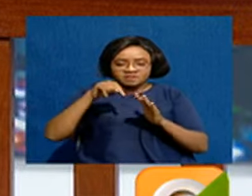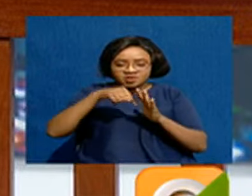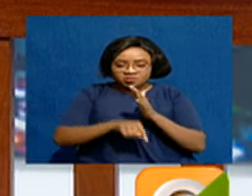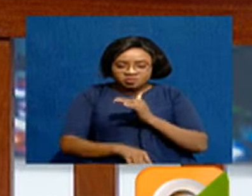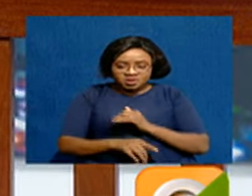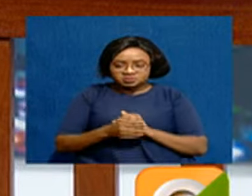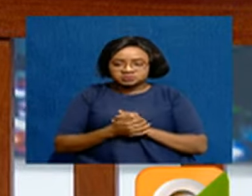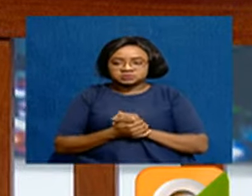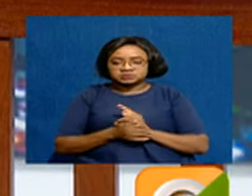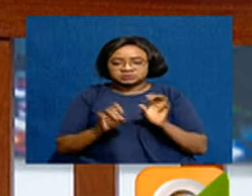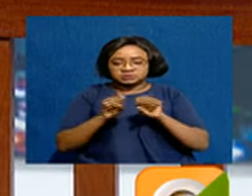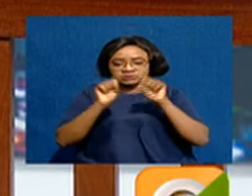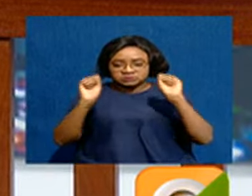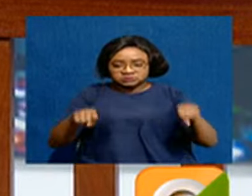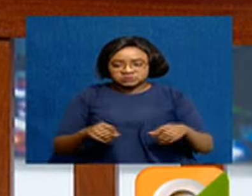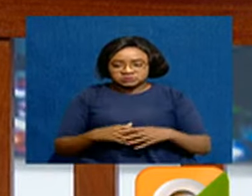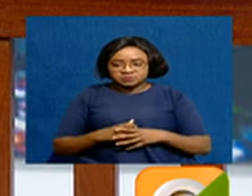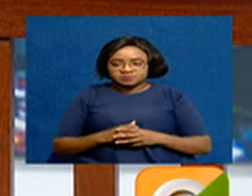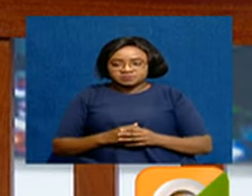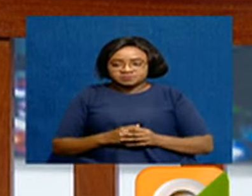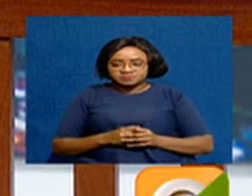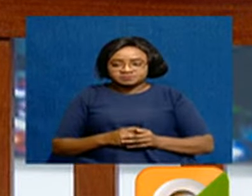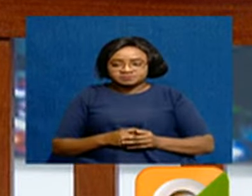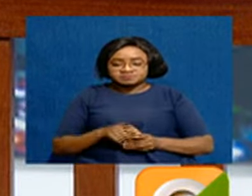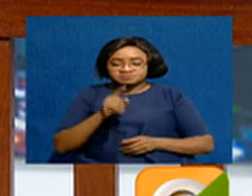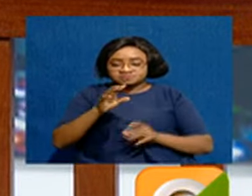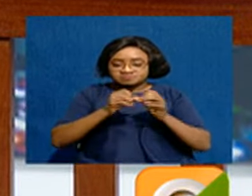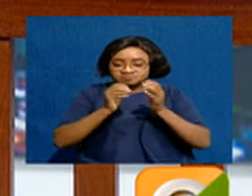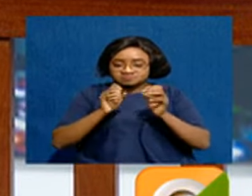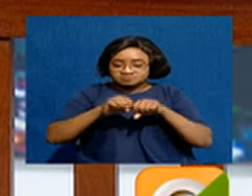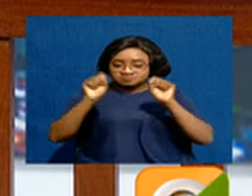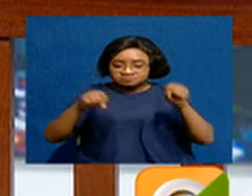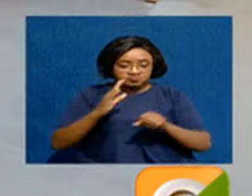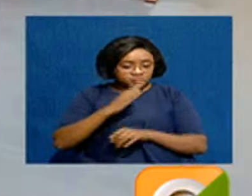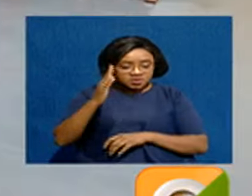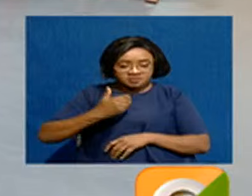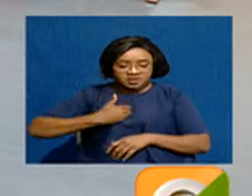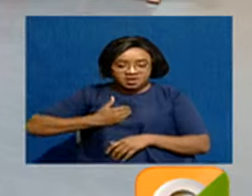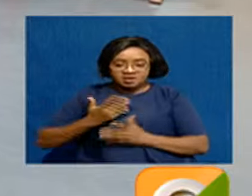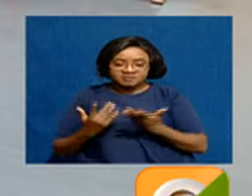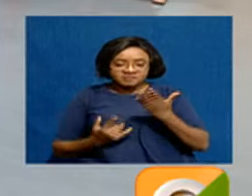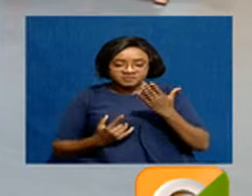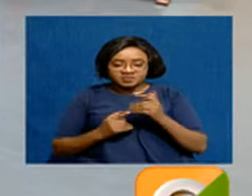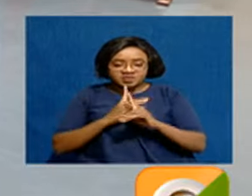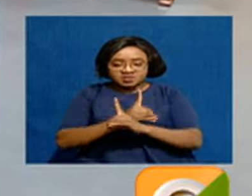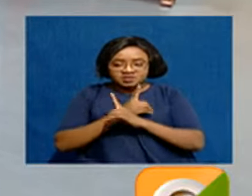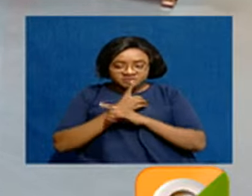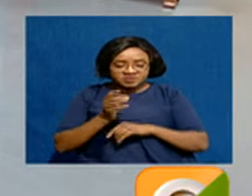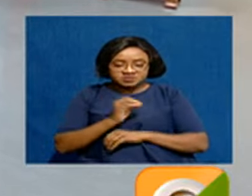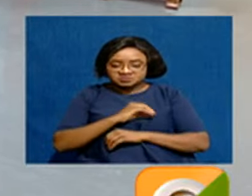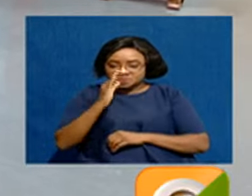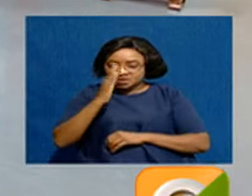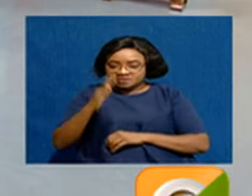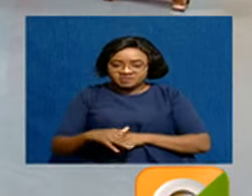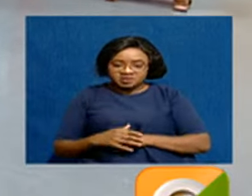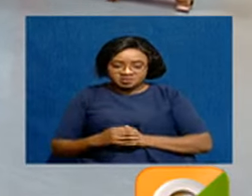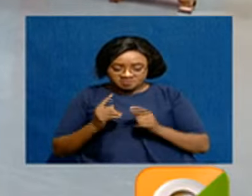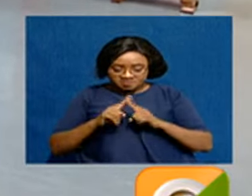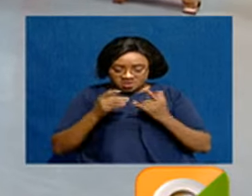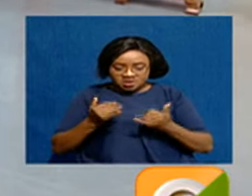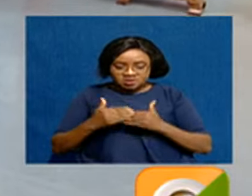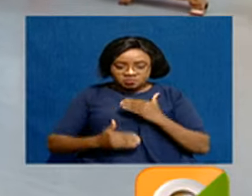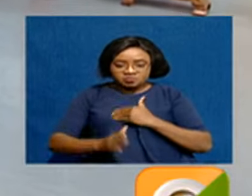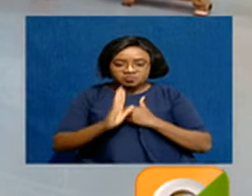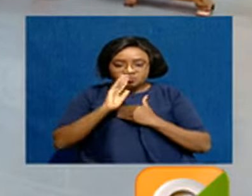defense system, which we never had since independence. We don't have one. We didn't have one, but now we are going to have.